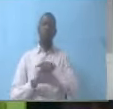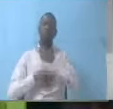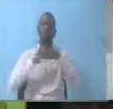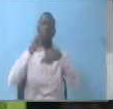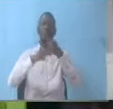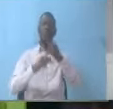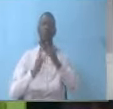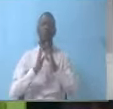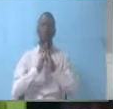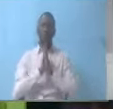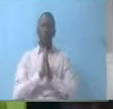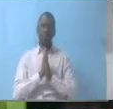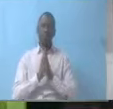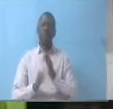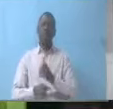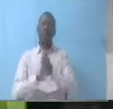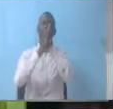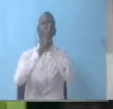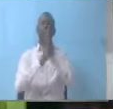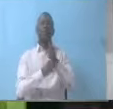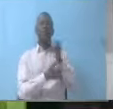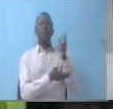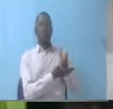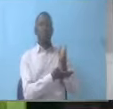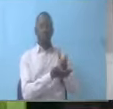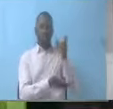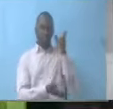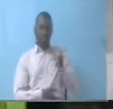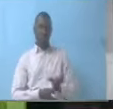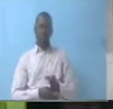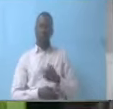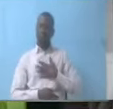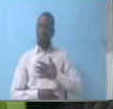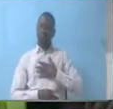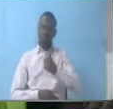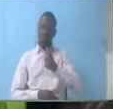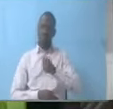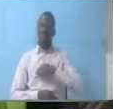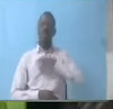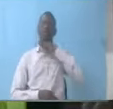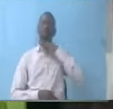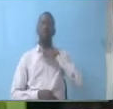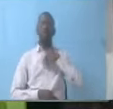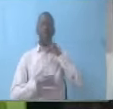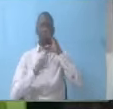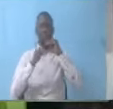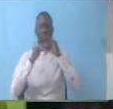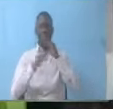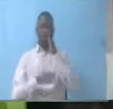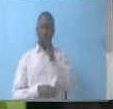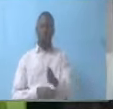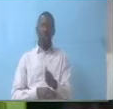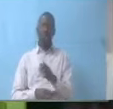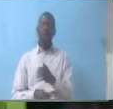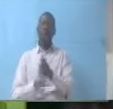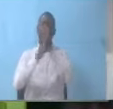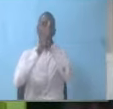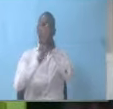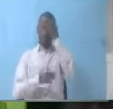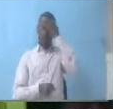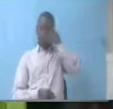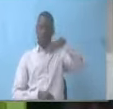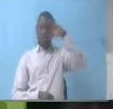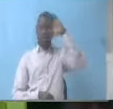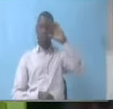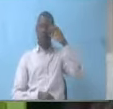the witness to be bold enough to speak the truth. Grant the commission, the discerning spirit, to